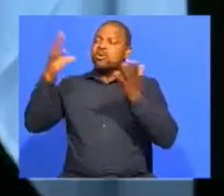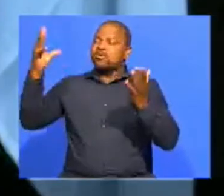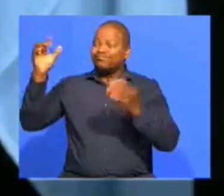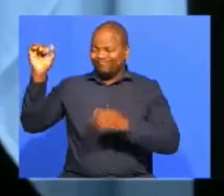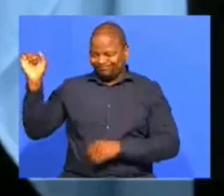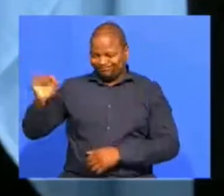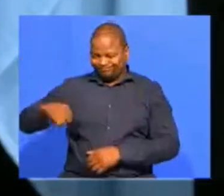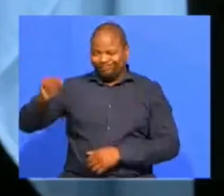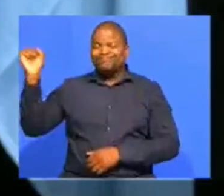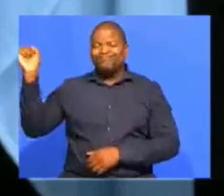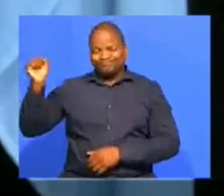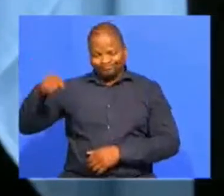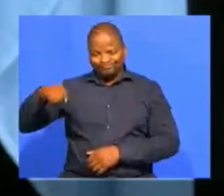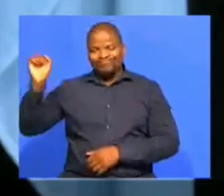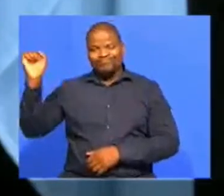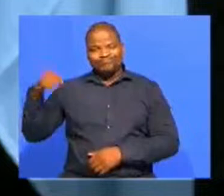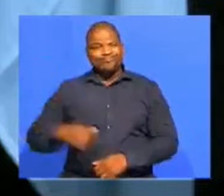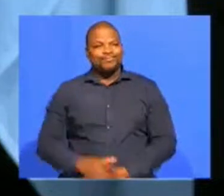indeed a